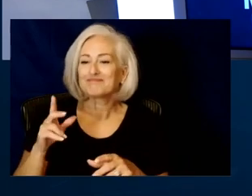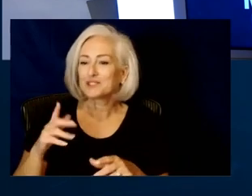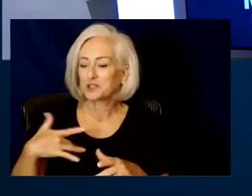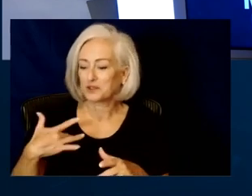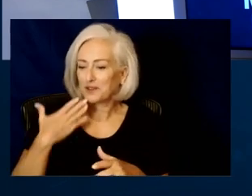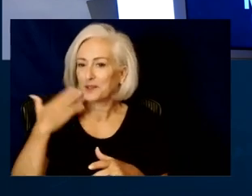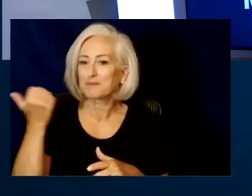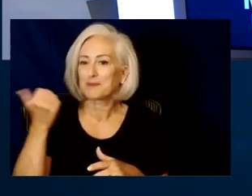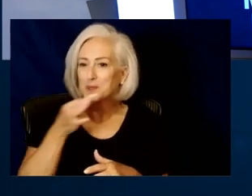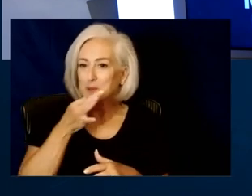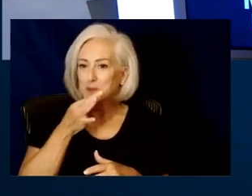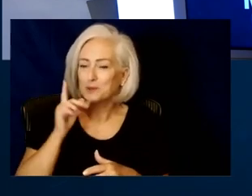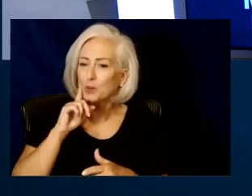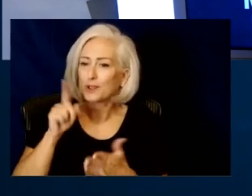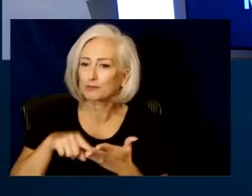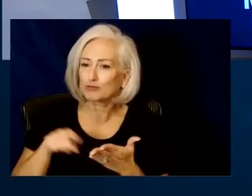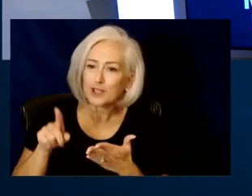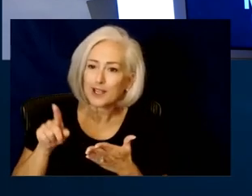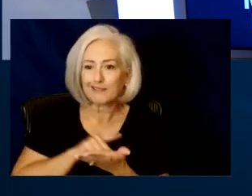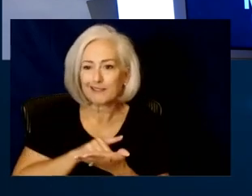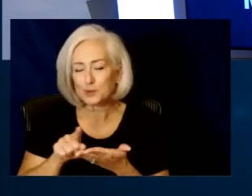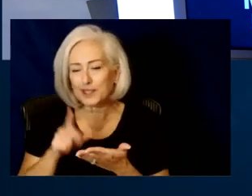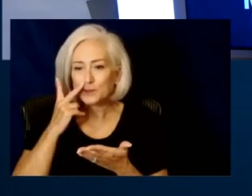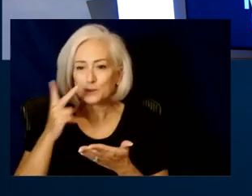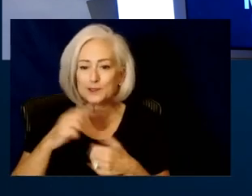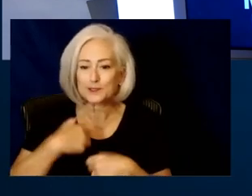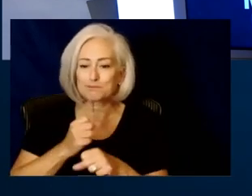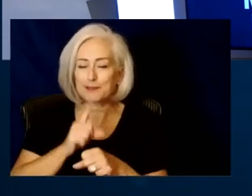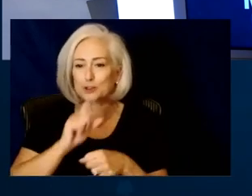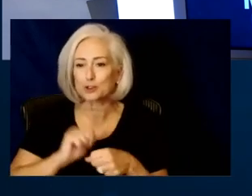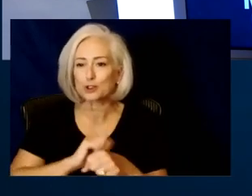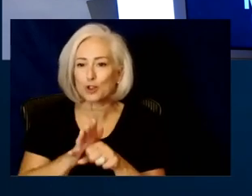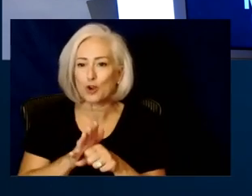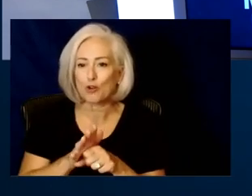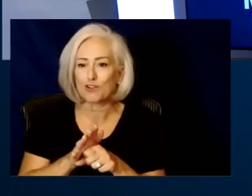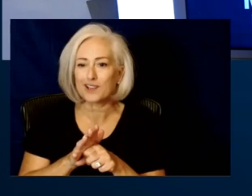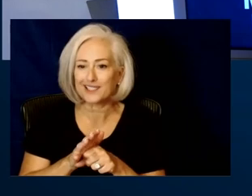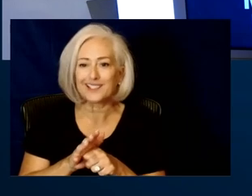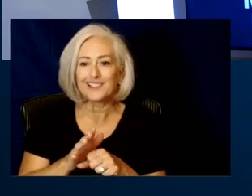in with you during the week and make sure COVID-19 is staying at bay.